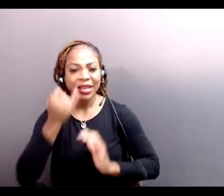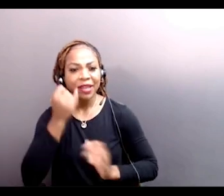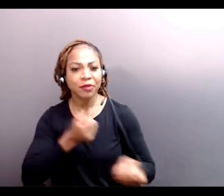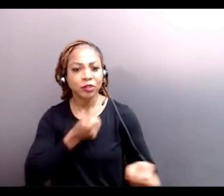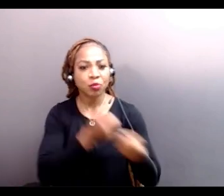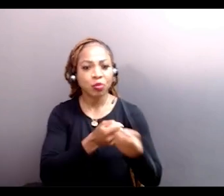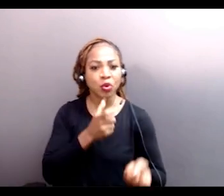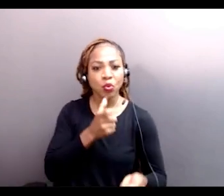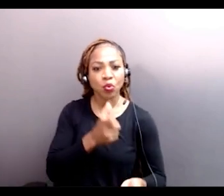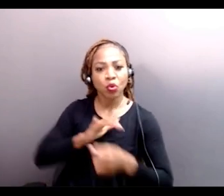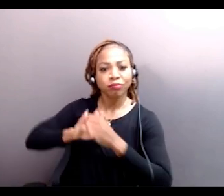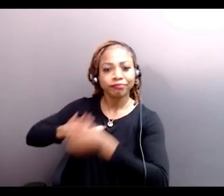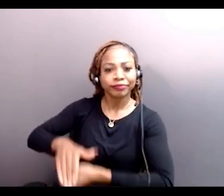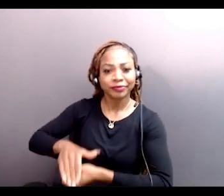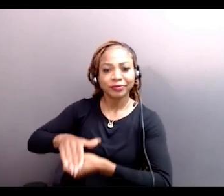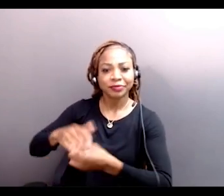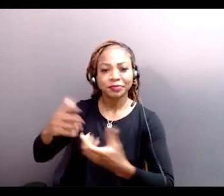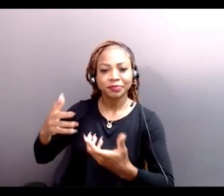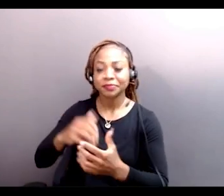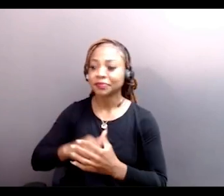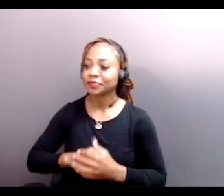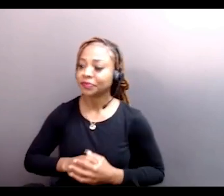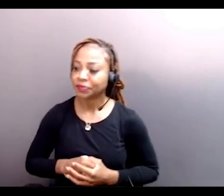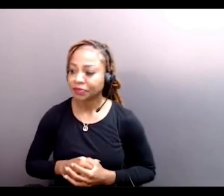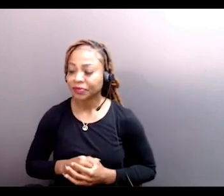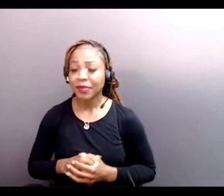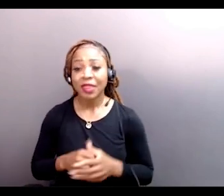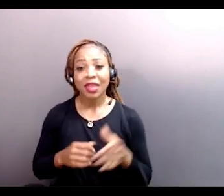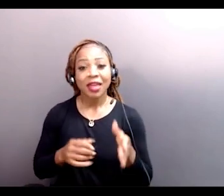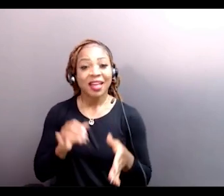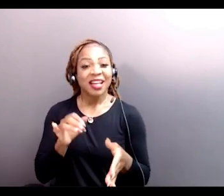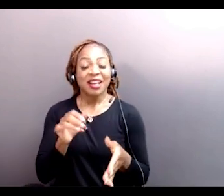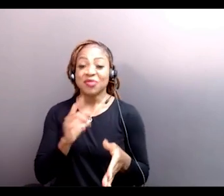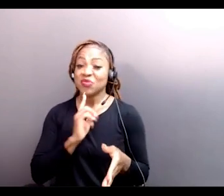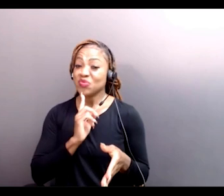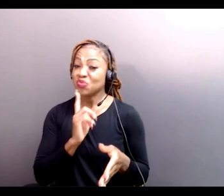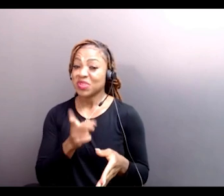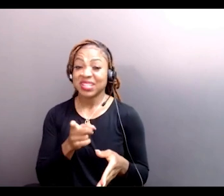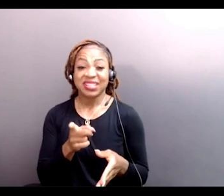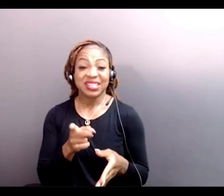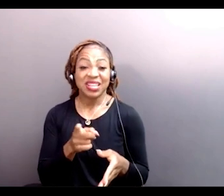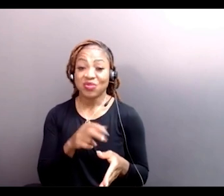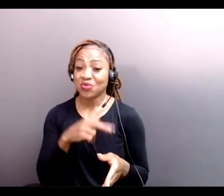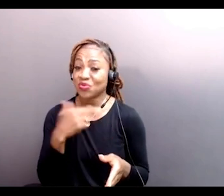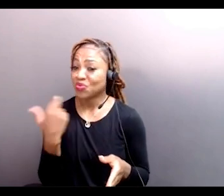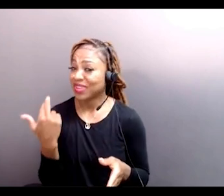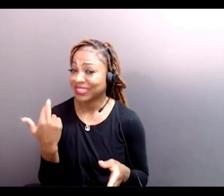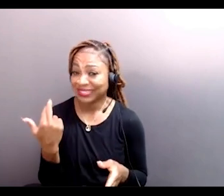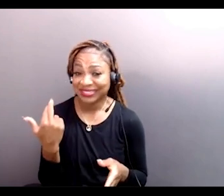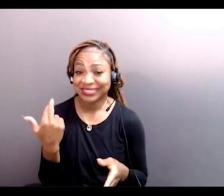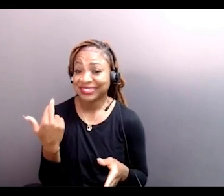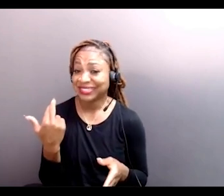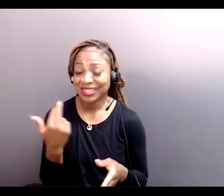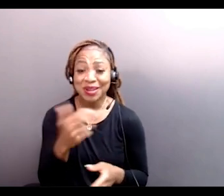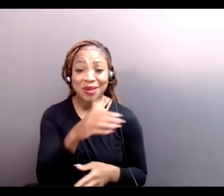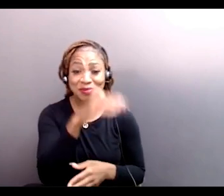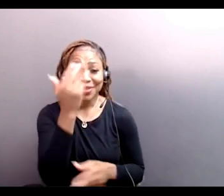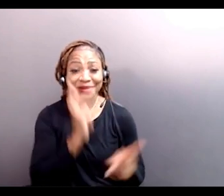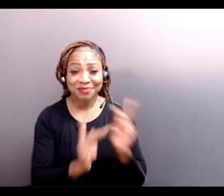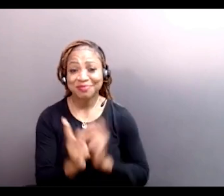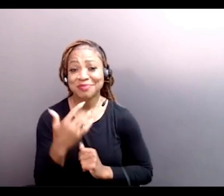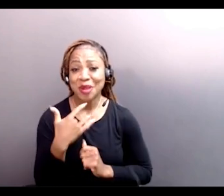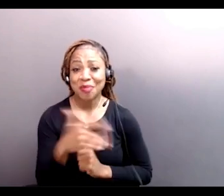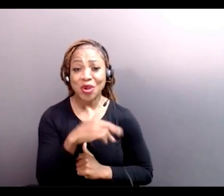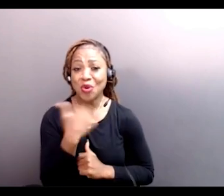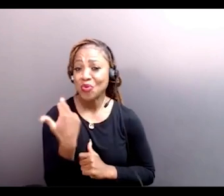really about, in some ways, putting something on the line. Black people put a lot on the line to try and